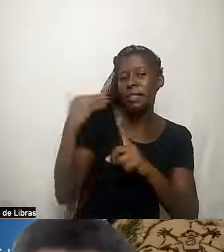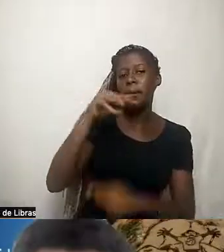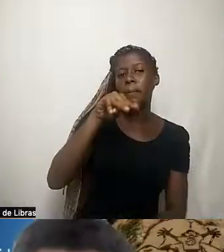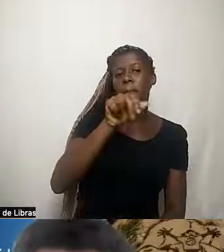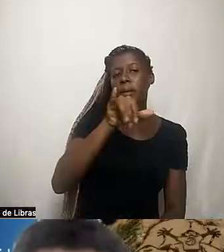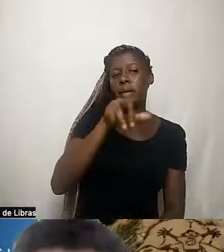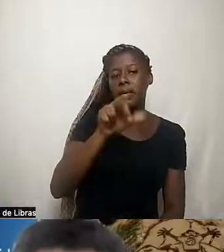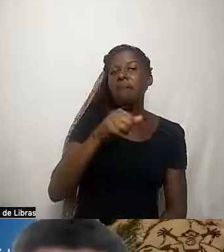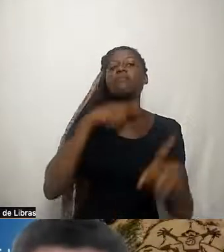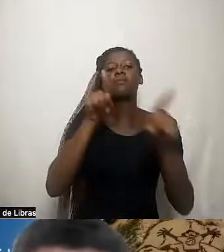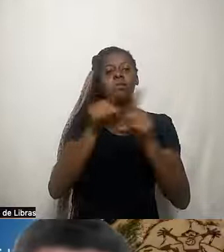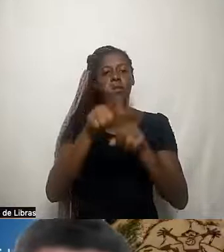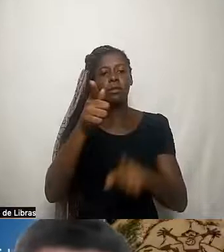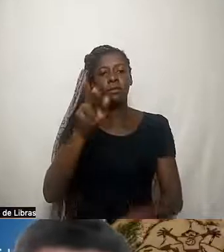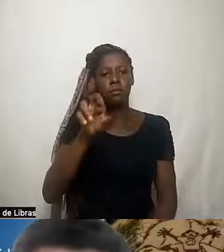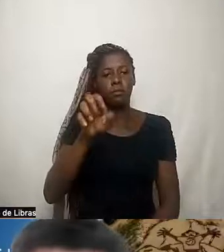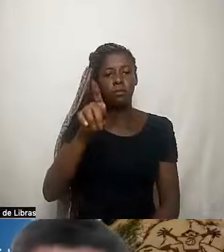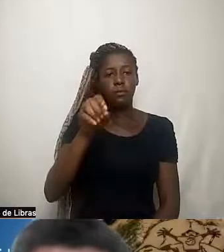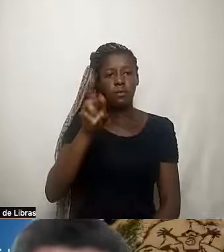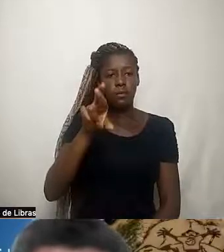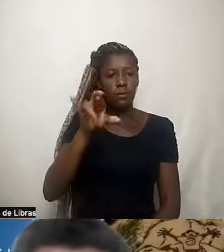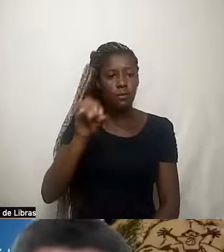as Maíra and Gregorio said,